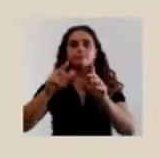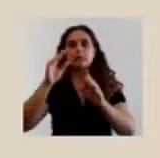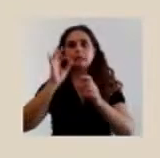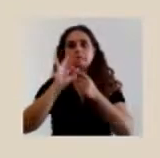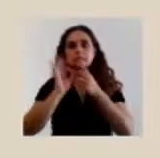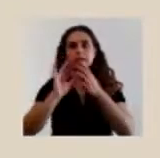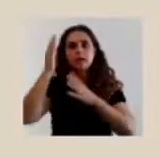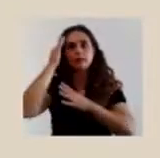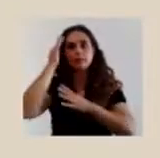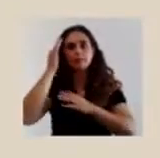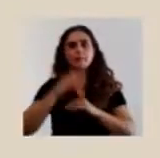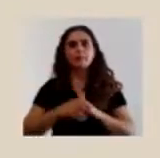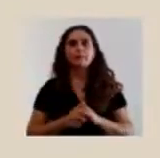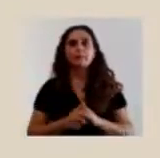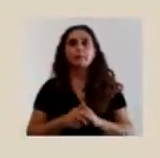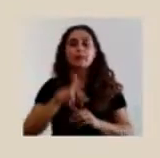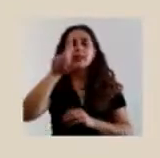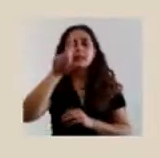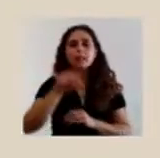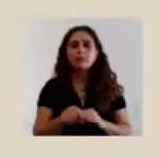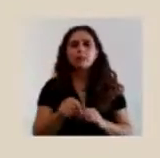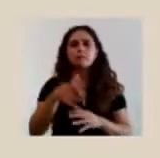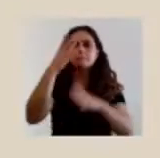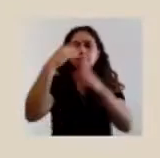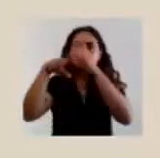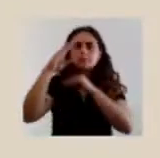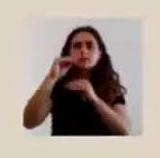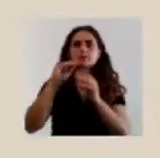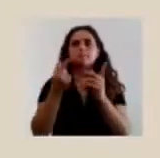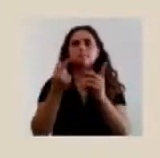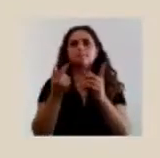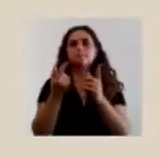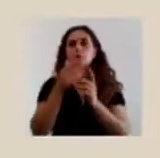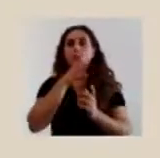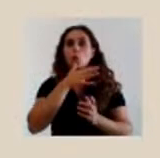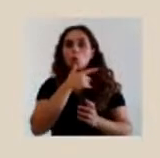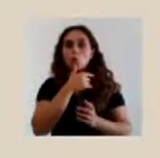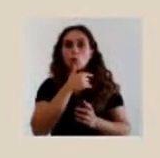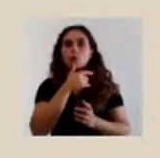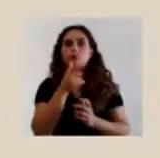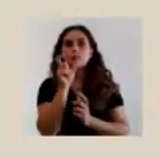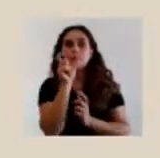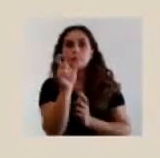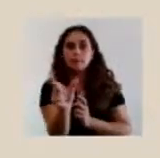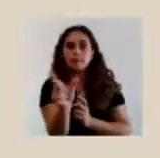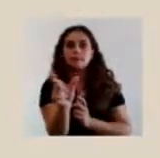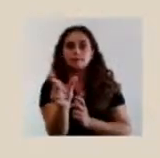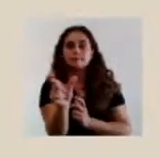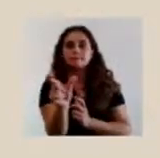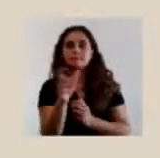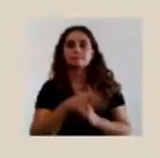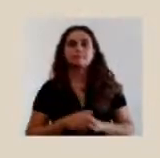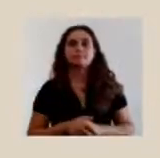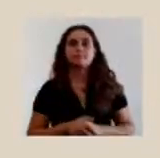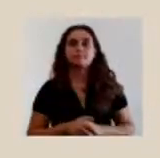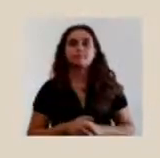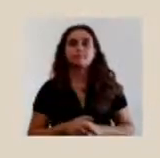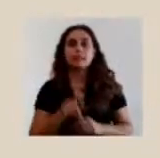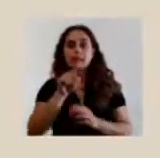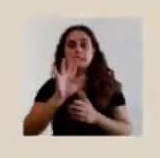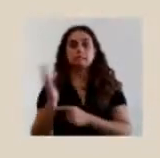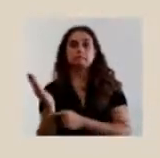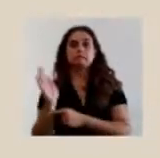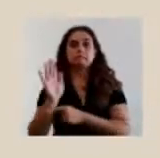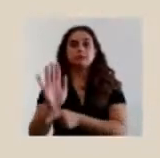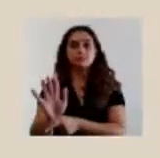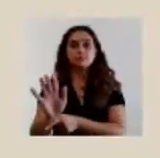automatizing it. You would also have learned a mapping between colors and the word representing them. As in this